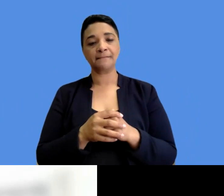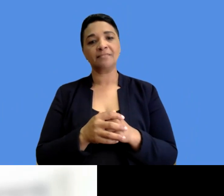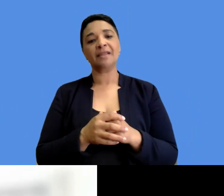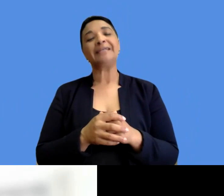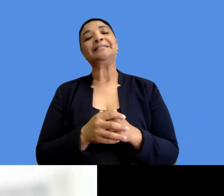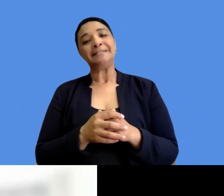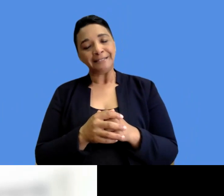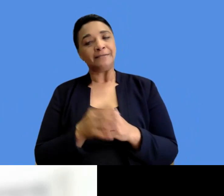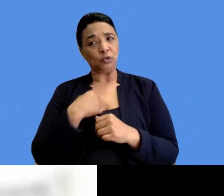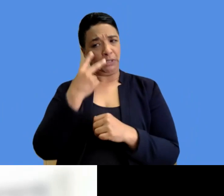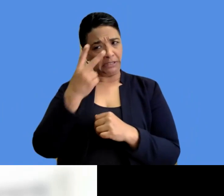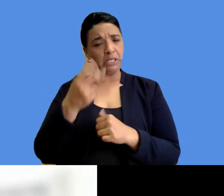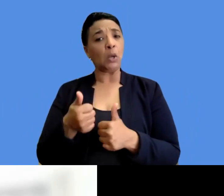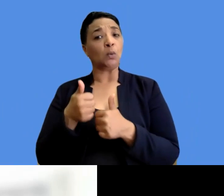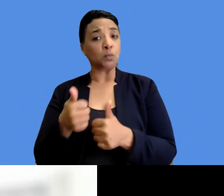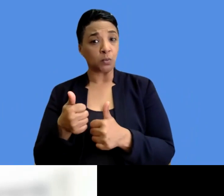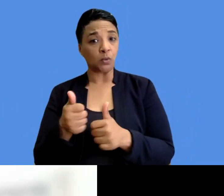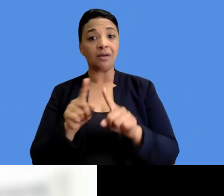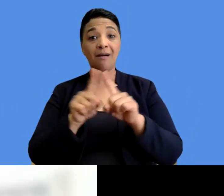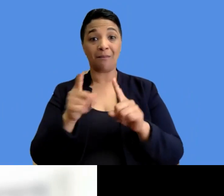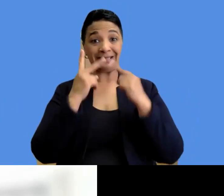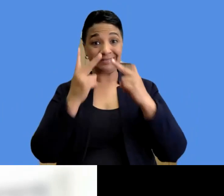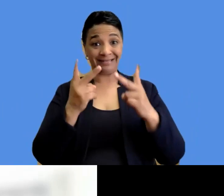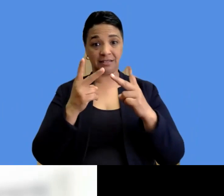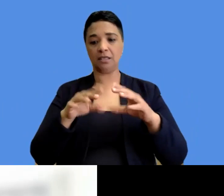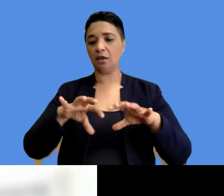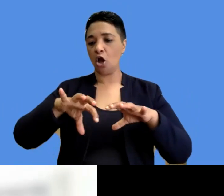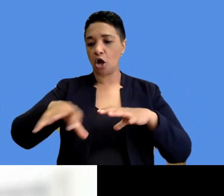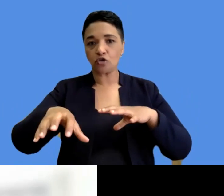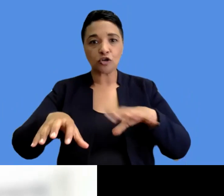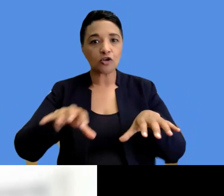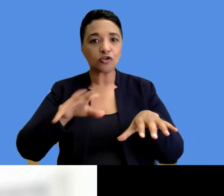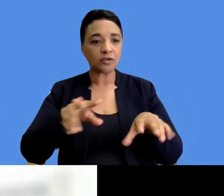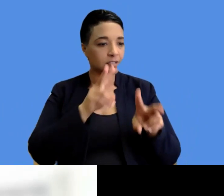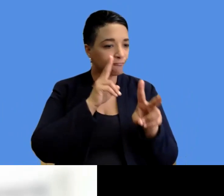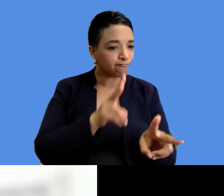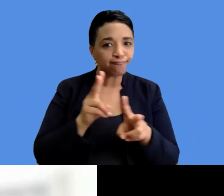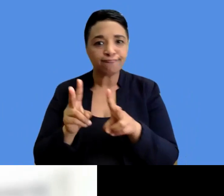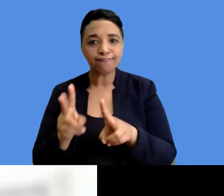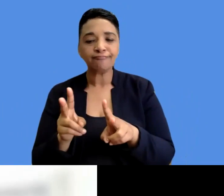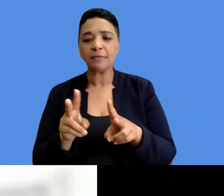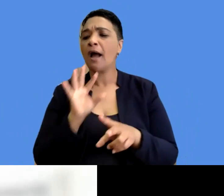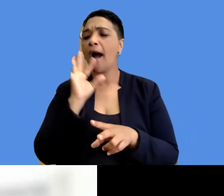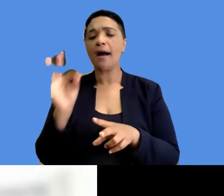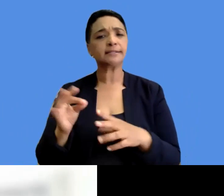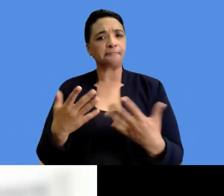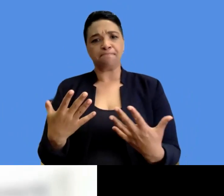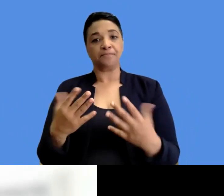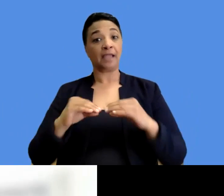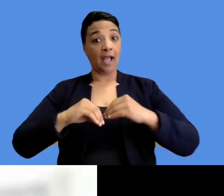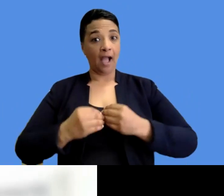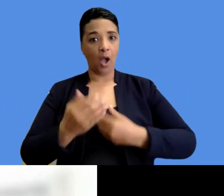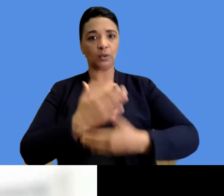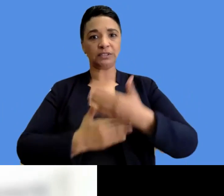Unfortunately, if you visit country operations and ask about disability inclusion, and we've had just a